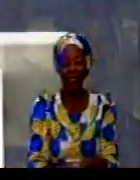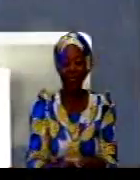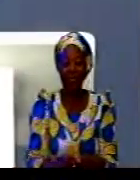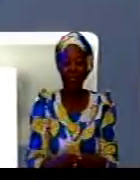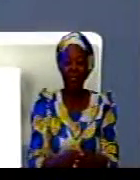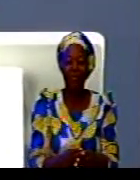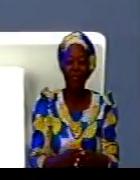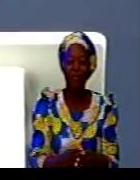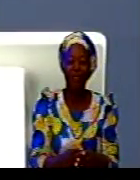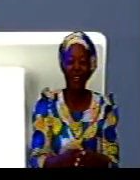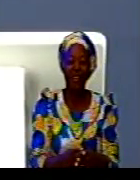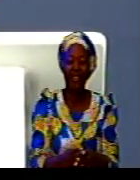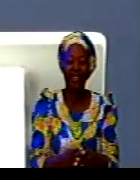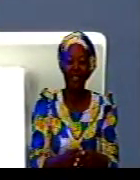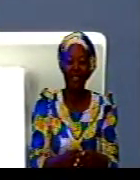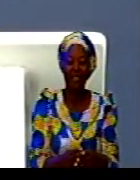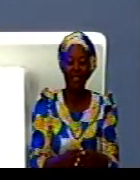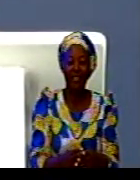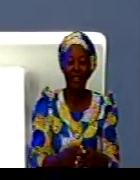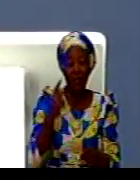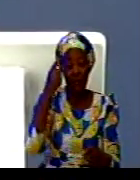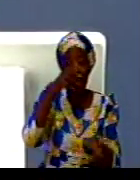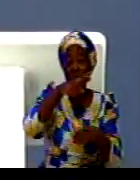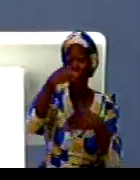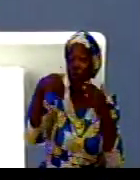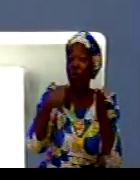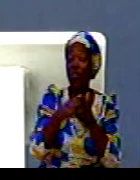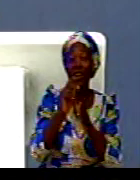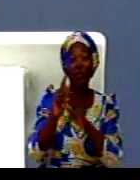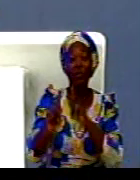I welcome everyone in Jesus' name.